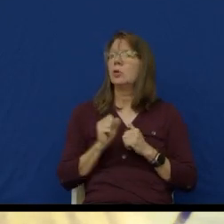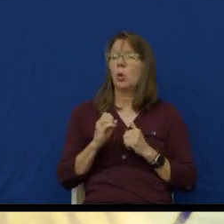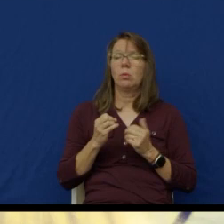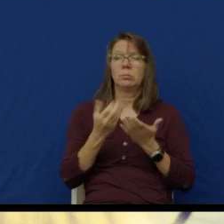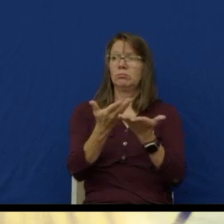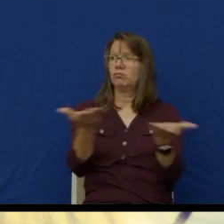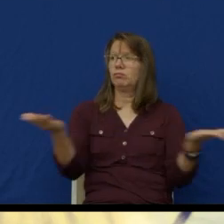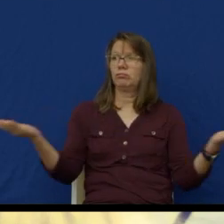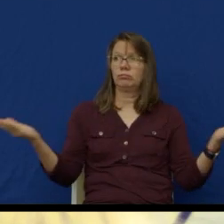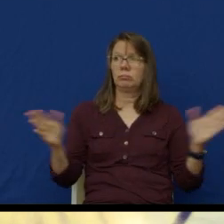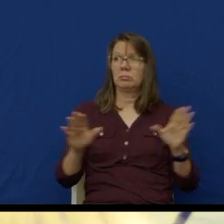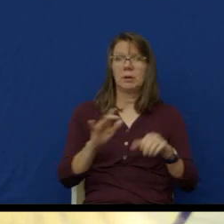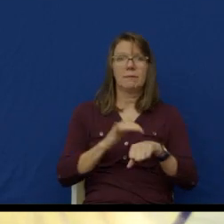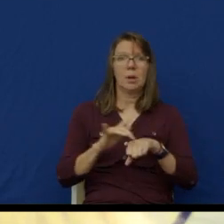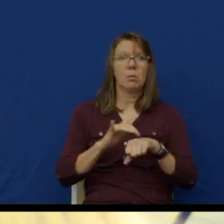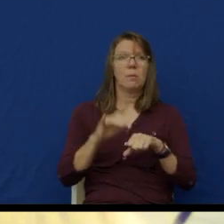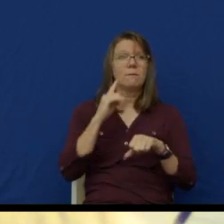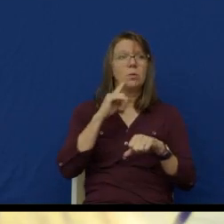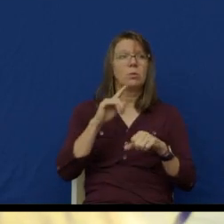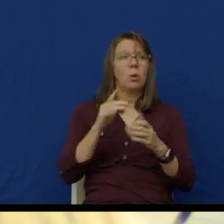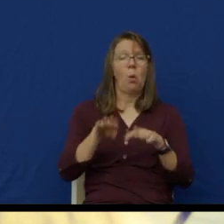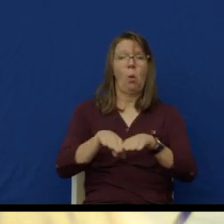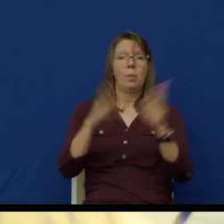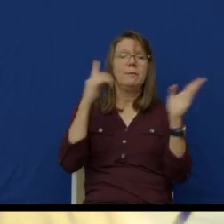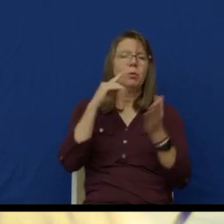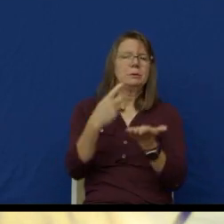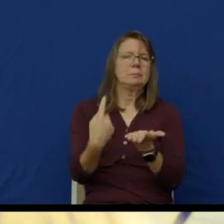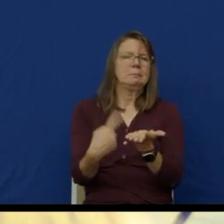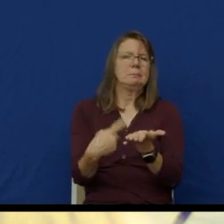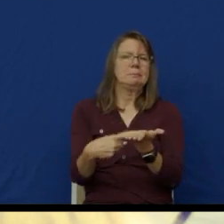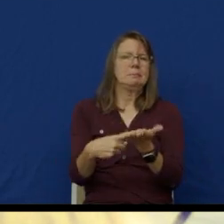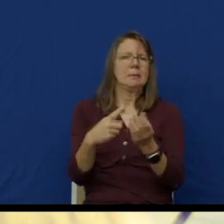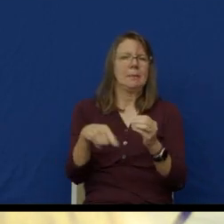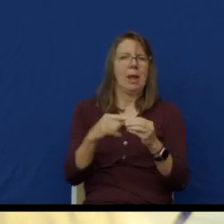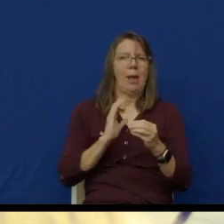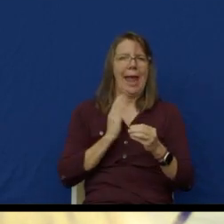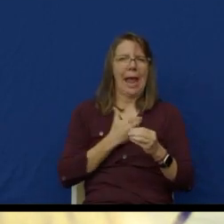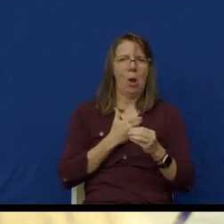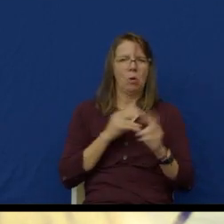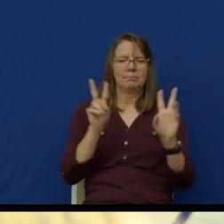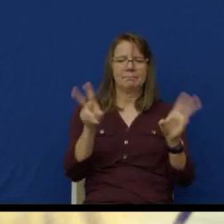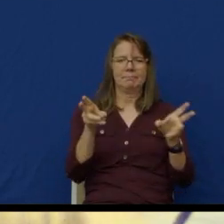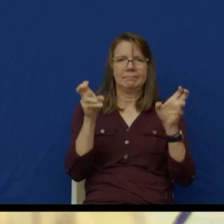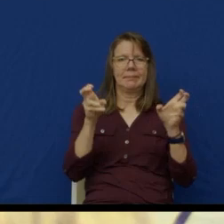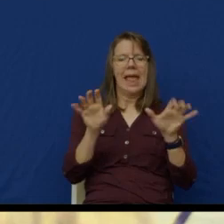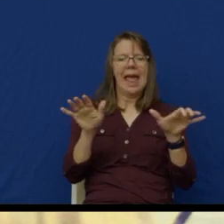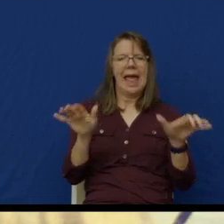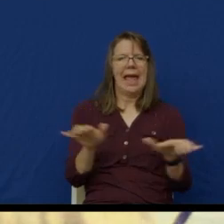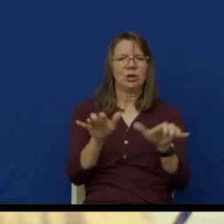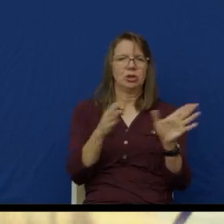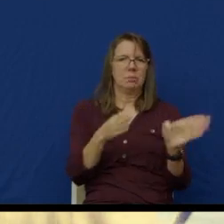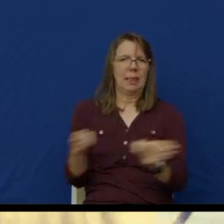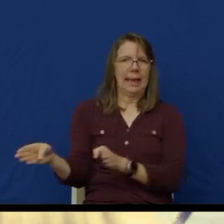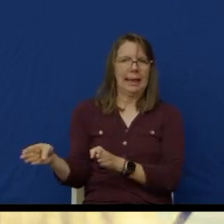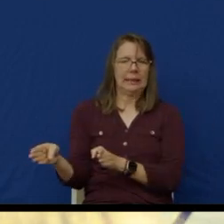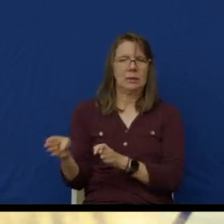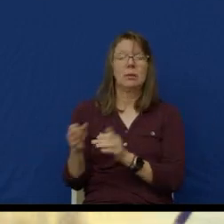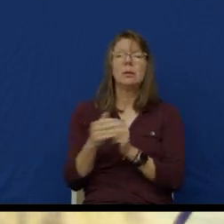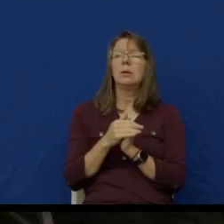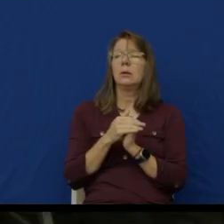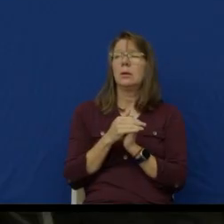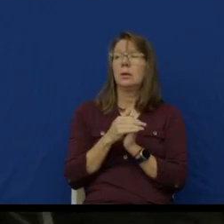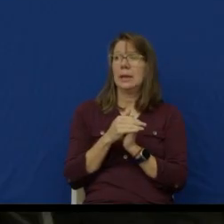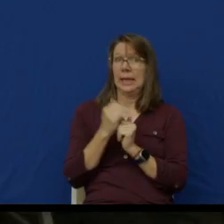now open for discussion of our action plan, and I will ask, if you